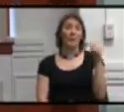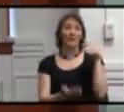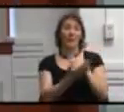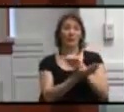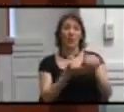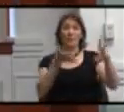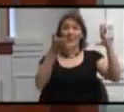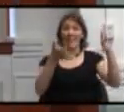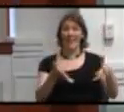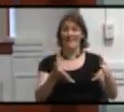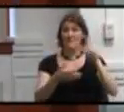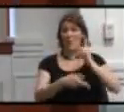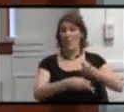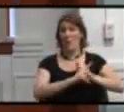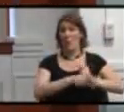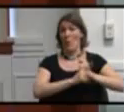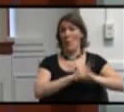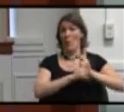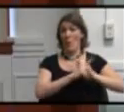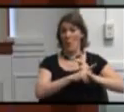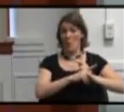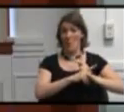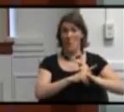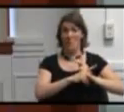$414,000 in that loan